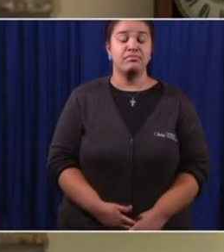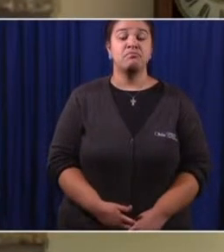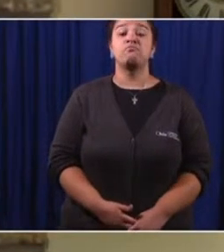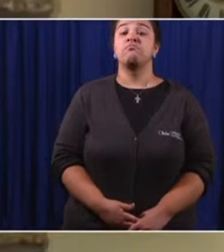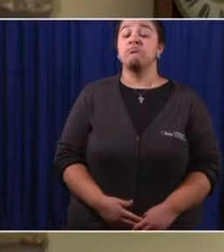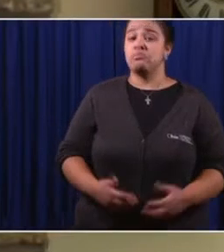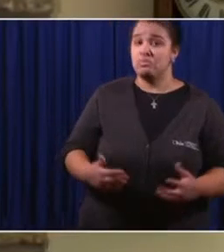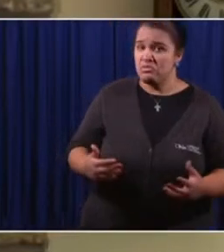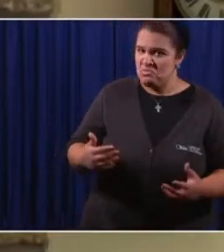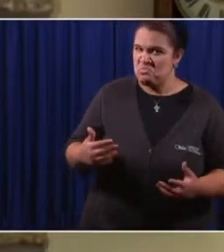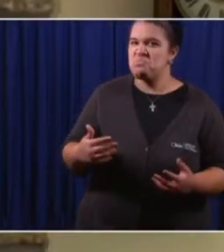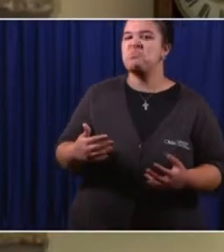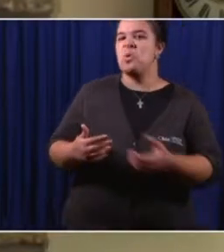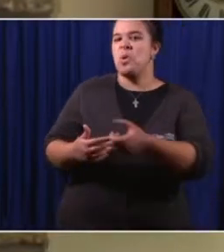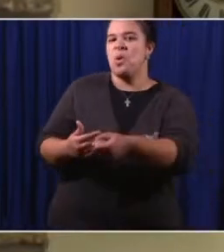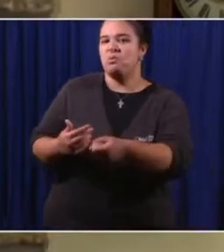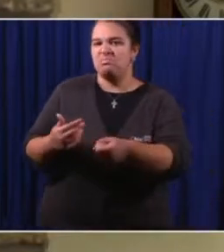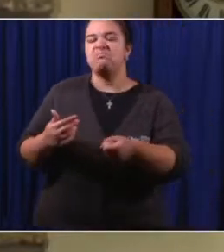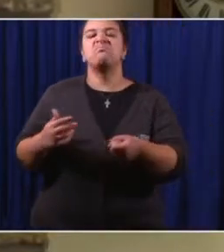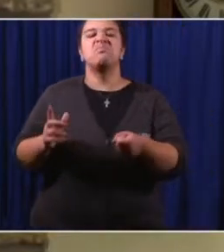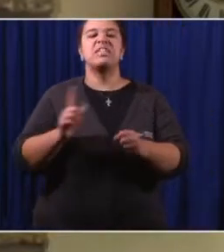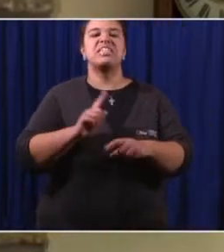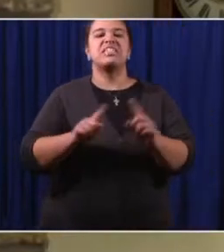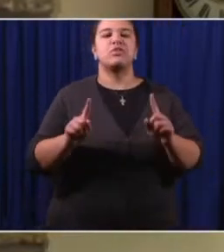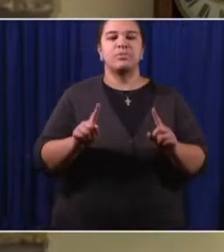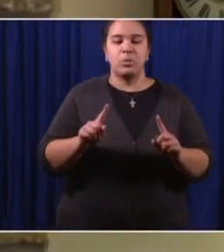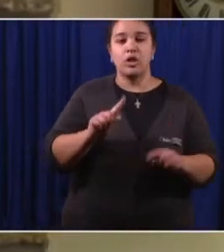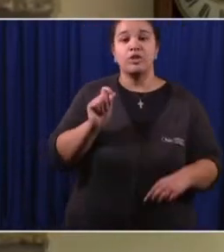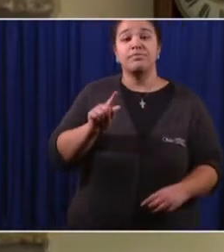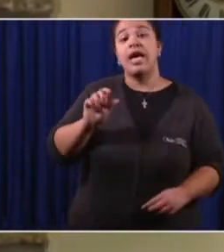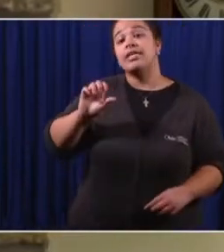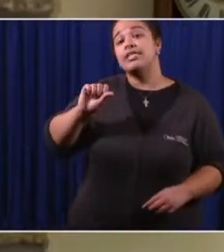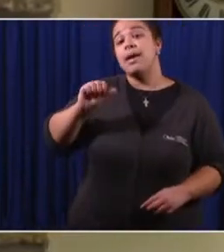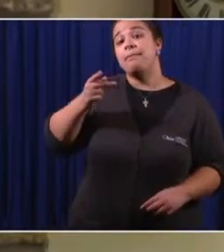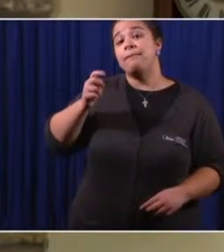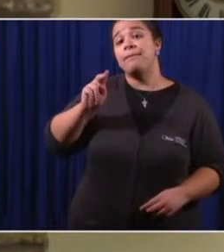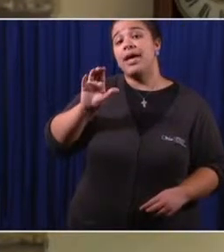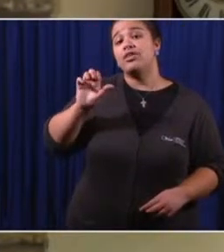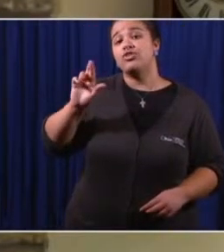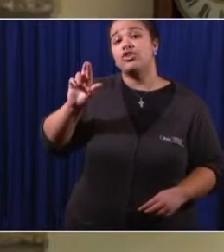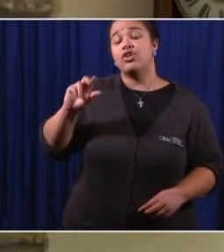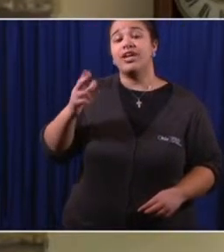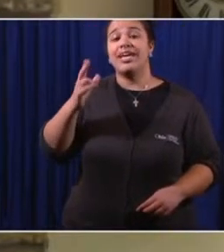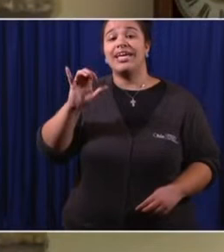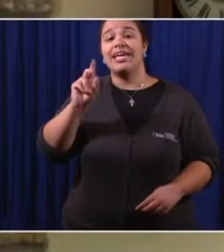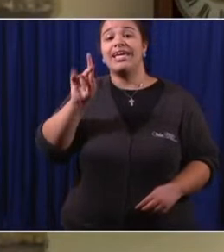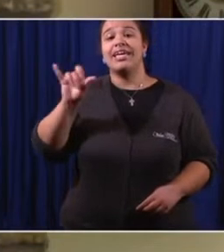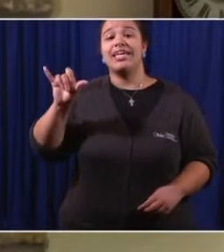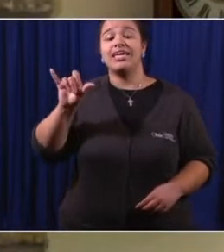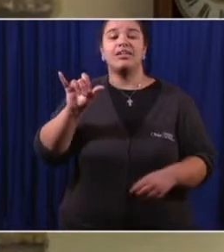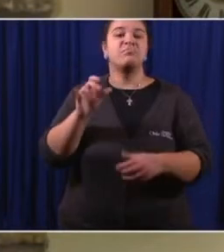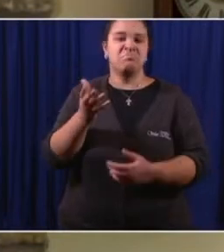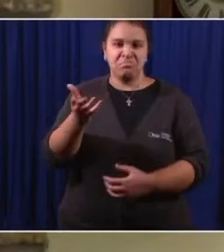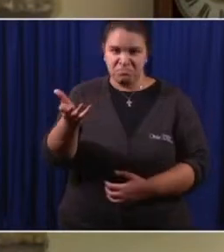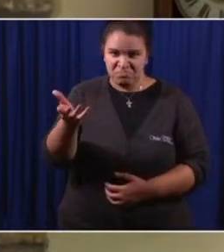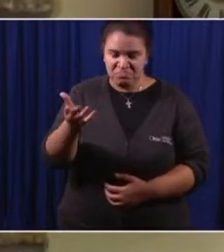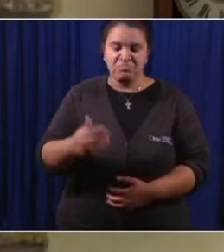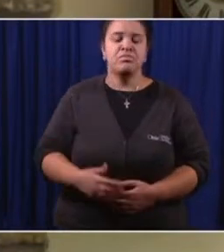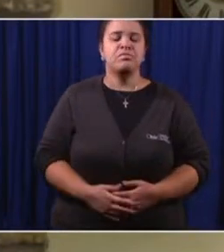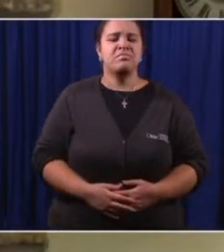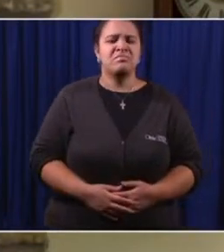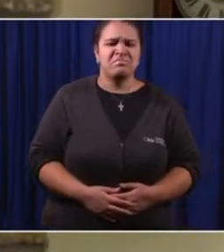We'll come back to Angela. Next question is from Spencer Hickey at Hannah News Service. Thank you. Governor,